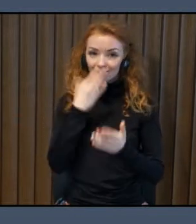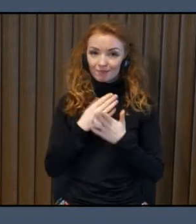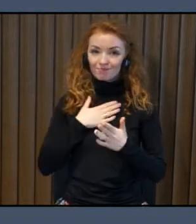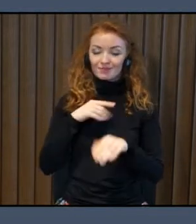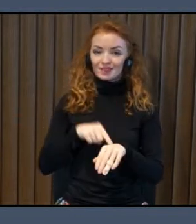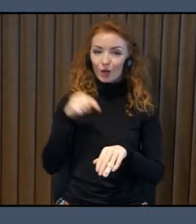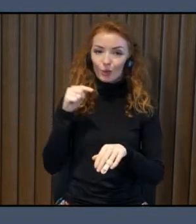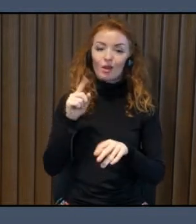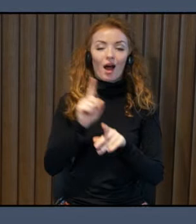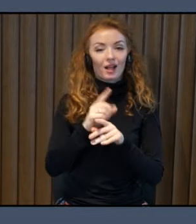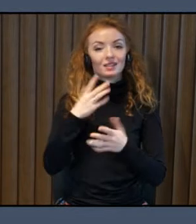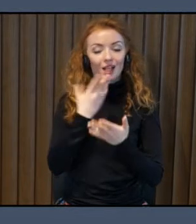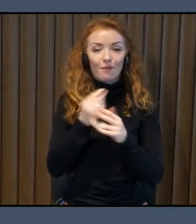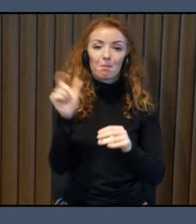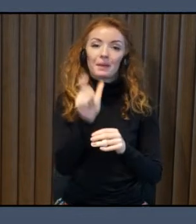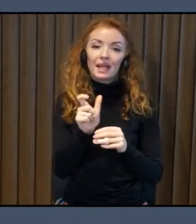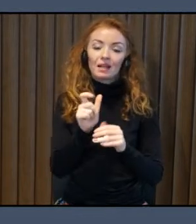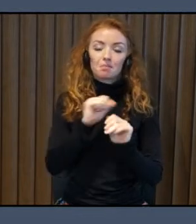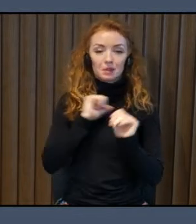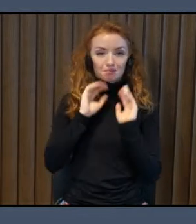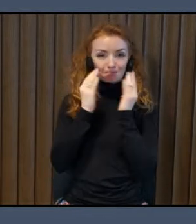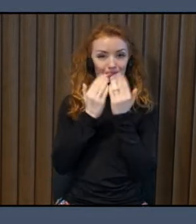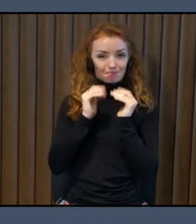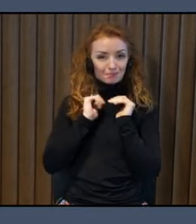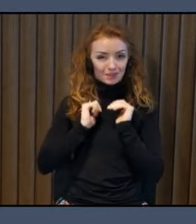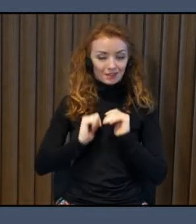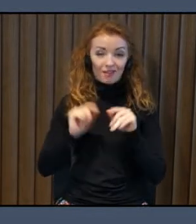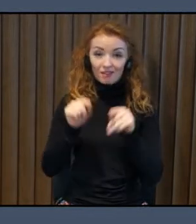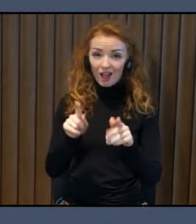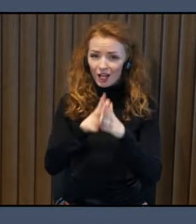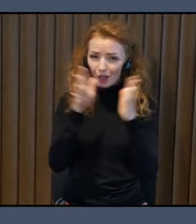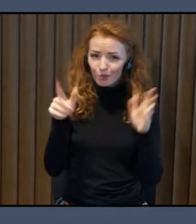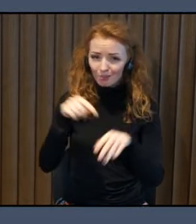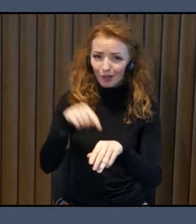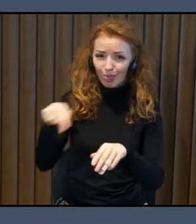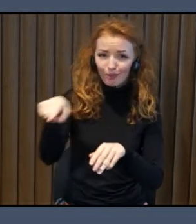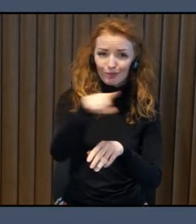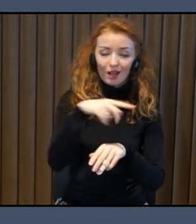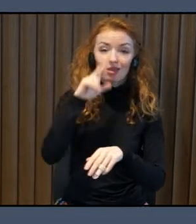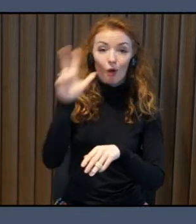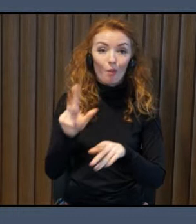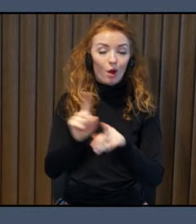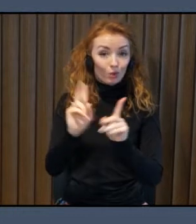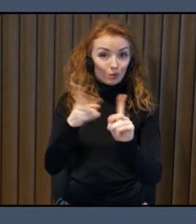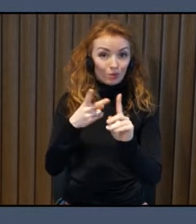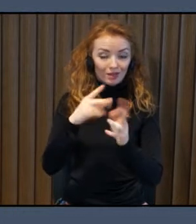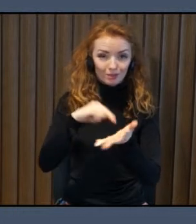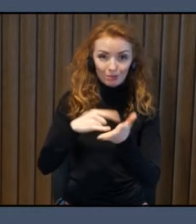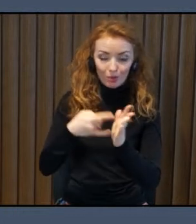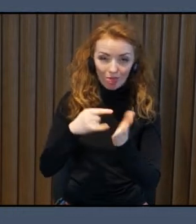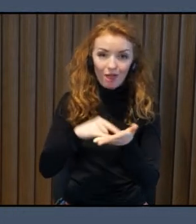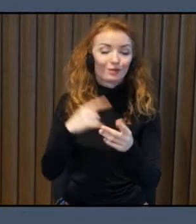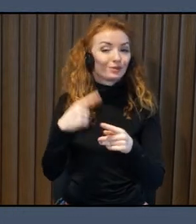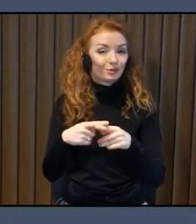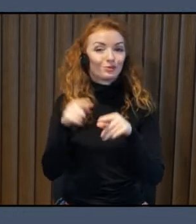some activities outside, at the same time ensuring privacy for them and their need to